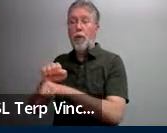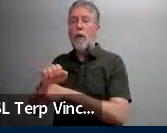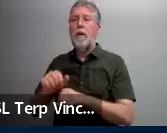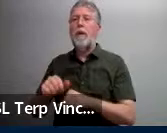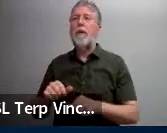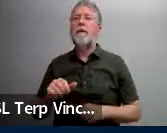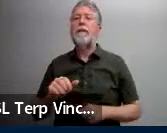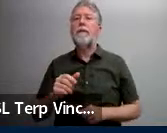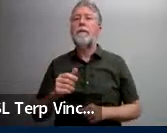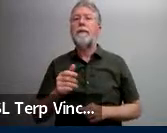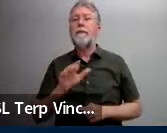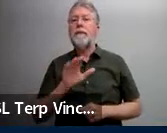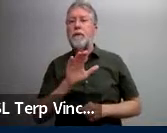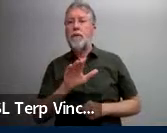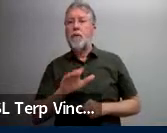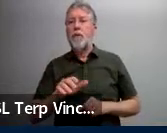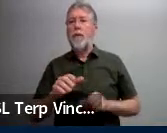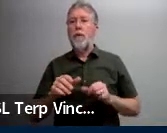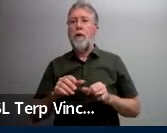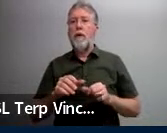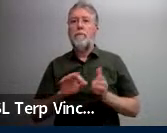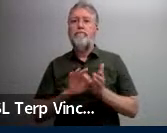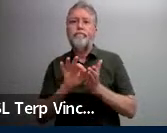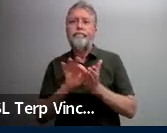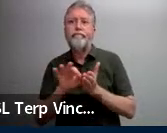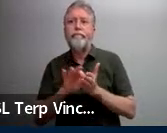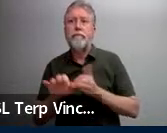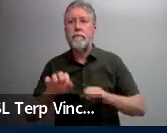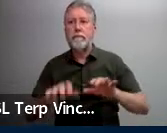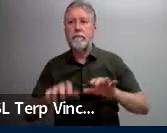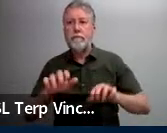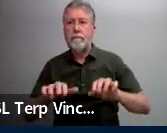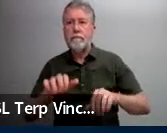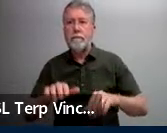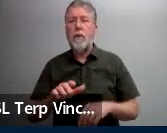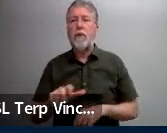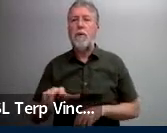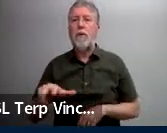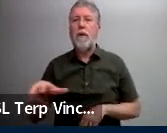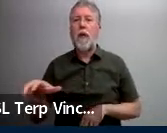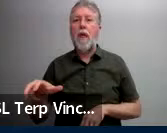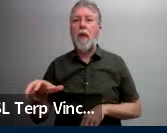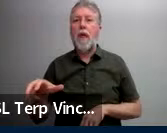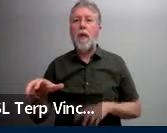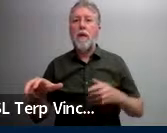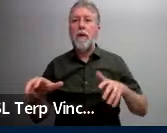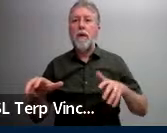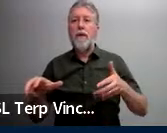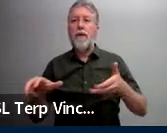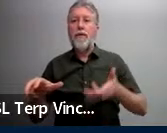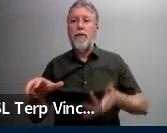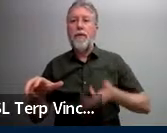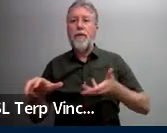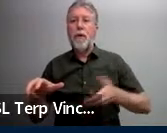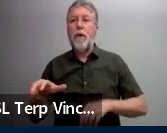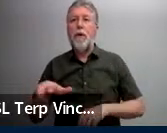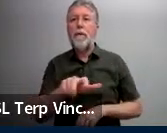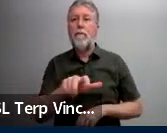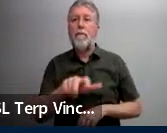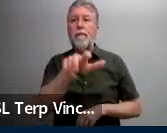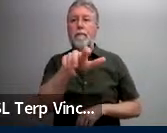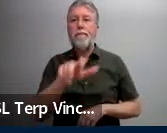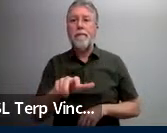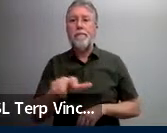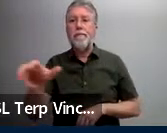you enter keystrokes, or is your mouse active? And you